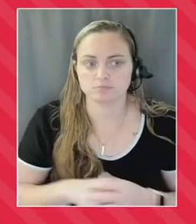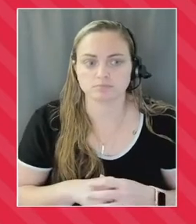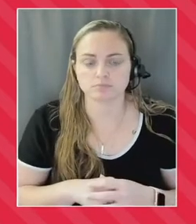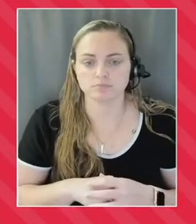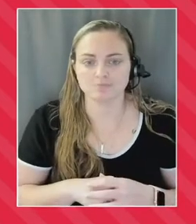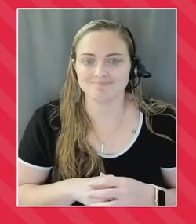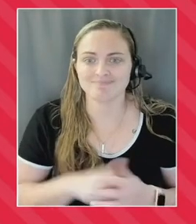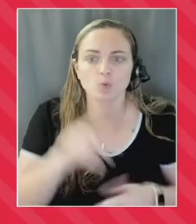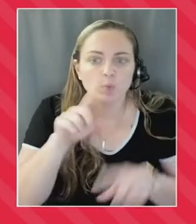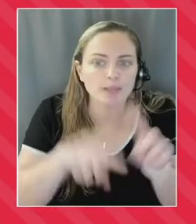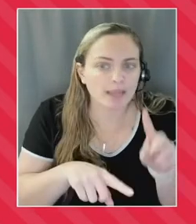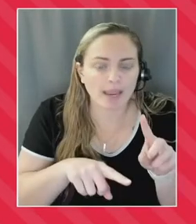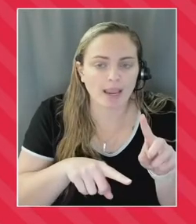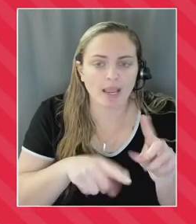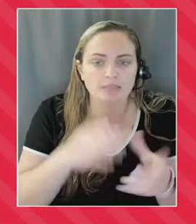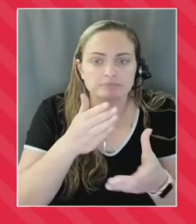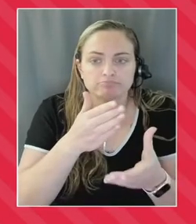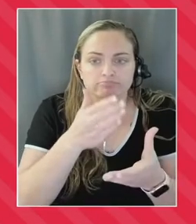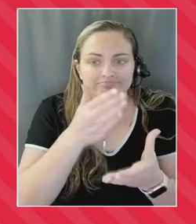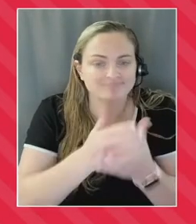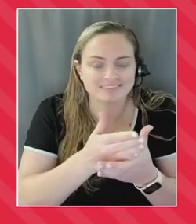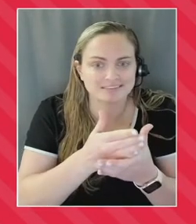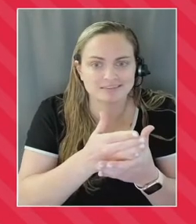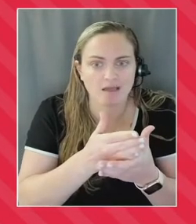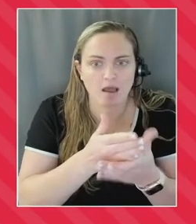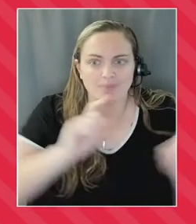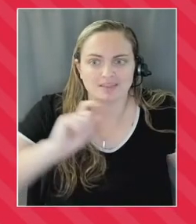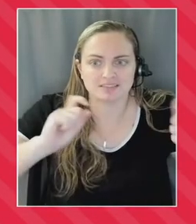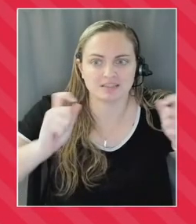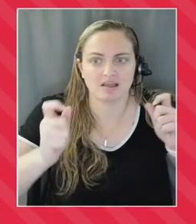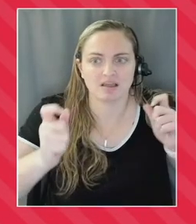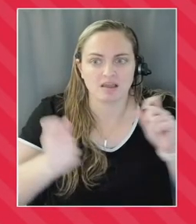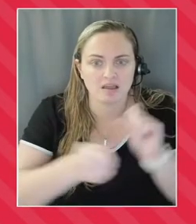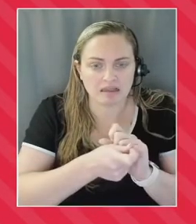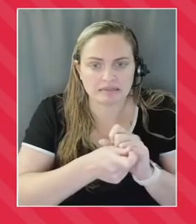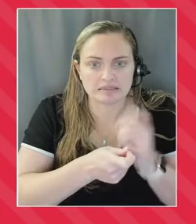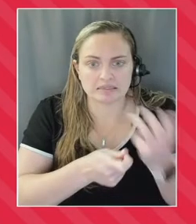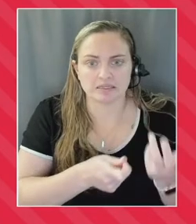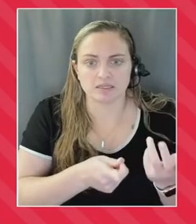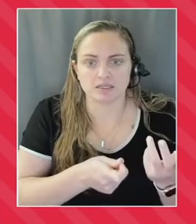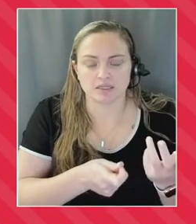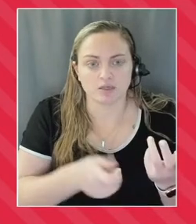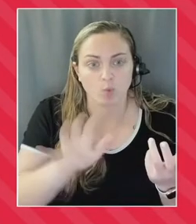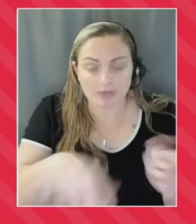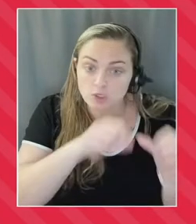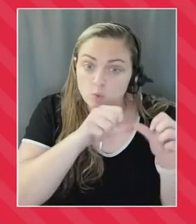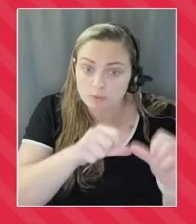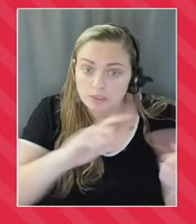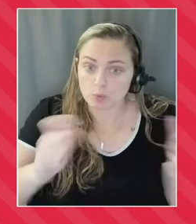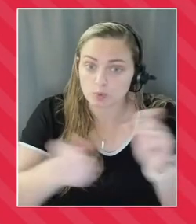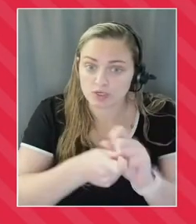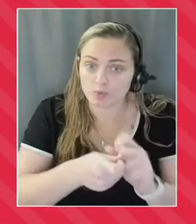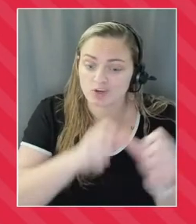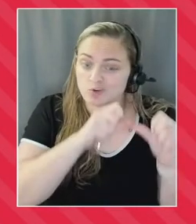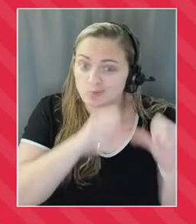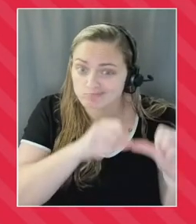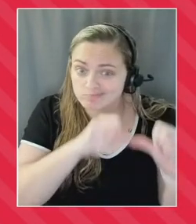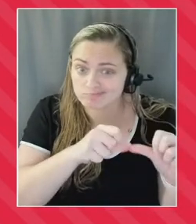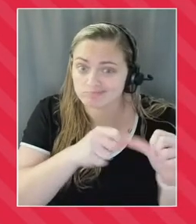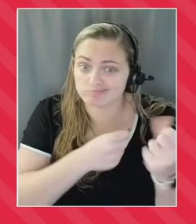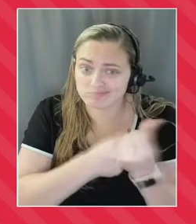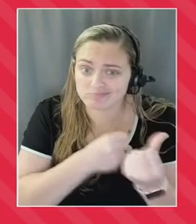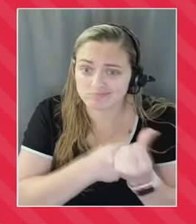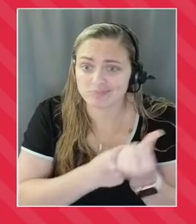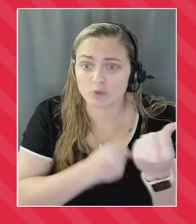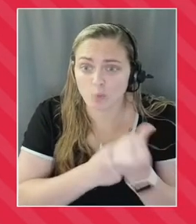we cannot stop this wave. Mm-hmm. We have to keep it going. And in order to mm-hmm. do that, we're going to continue need the support from